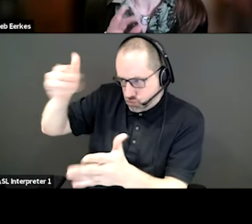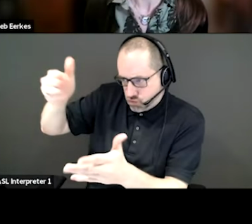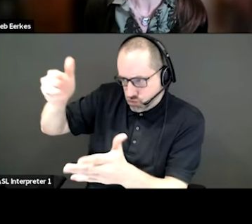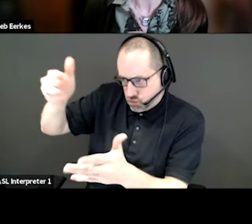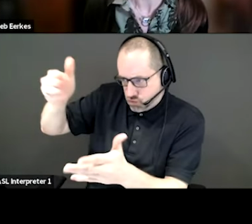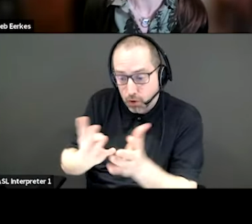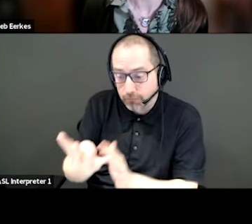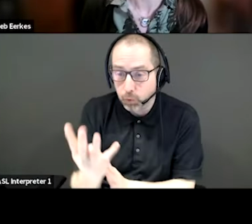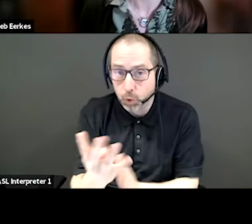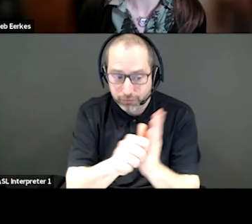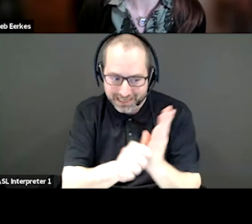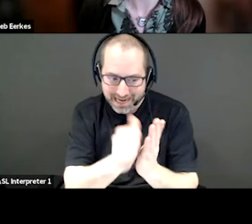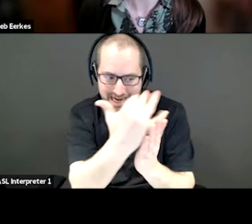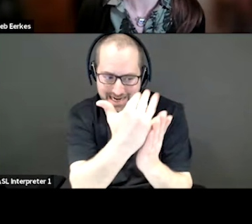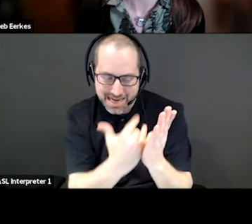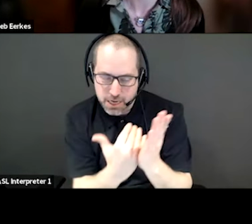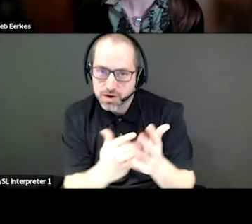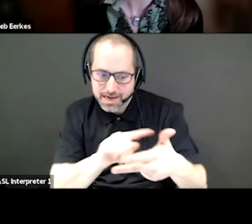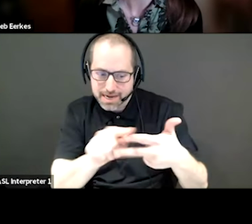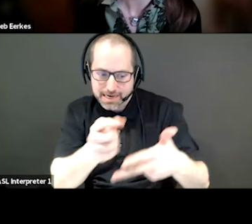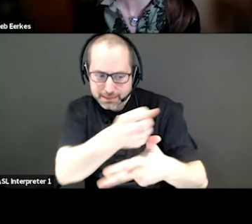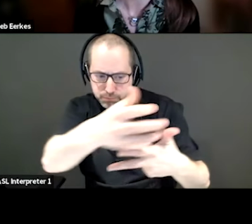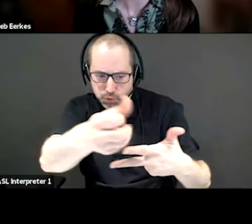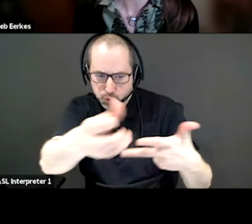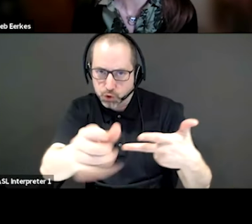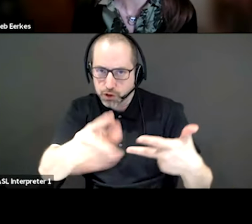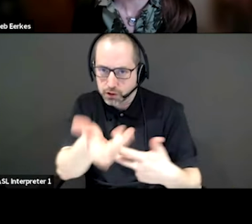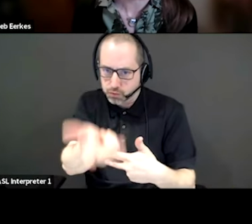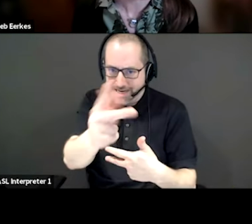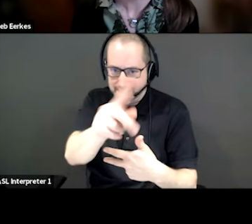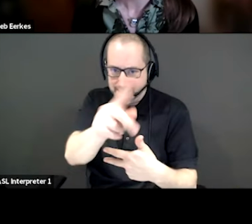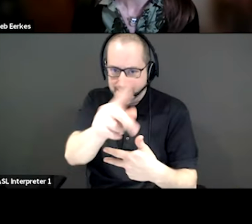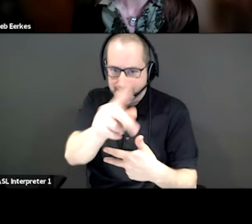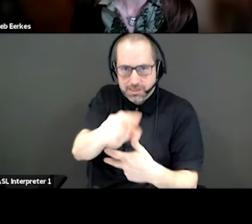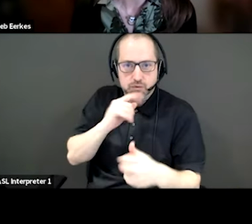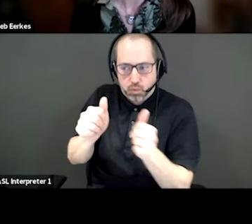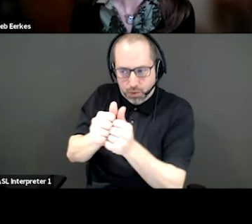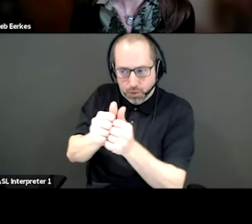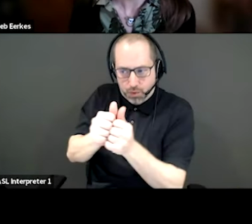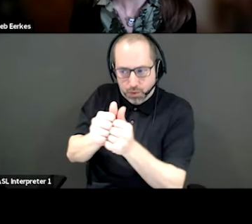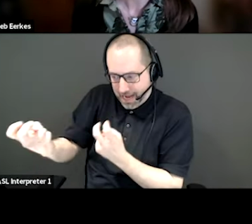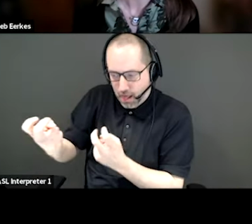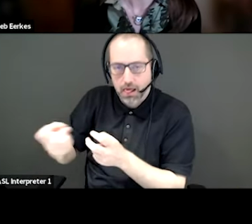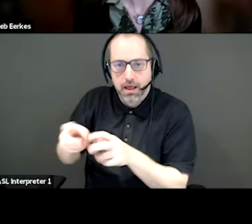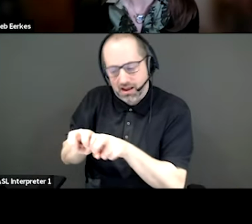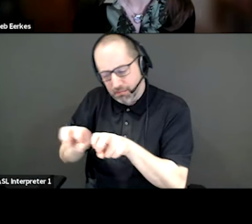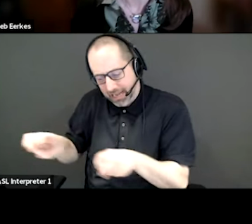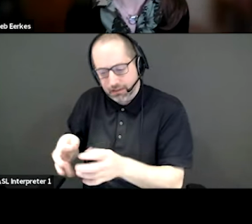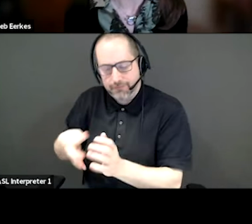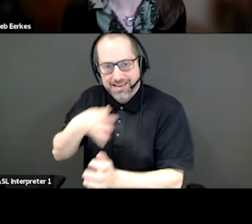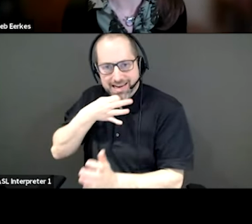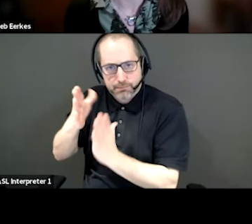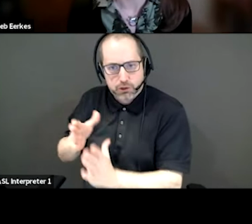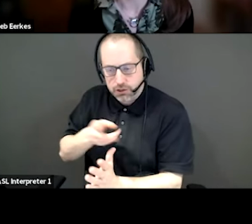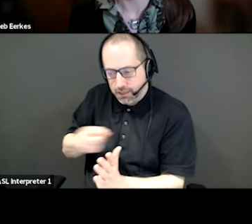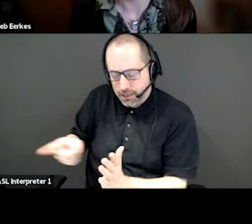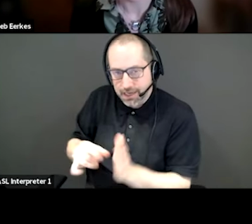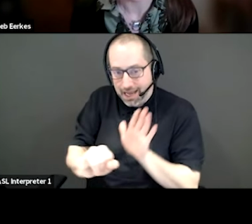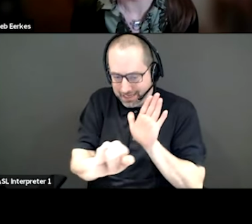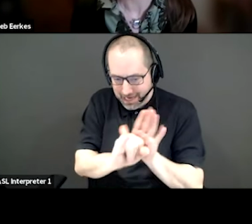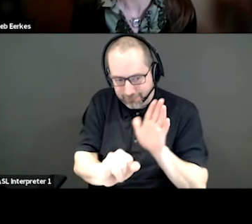we explored three unsettled questions in discussion with a panel of experts. And we identified the issue, examined the legal